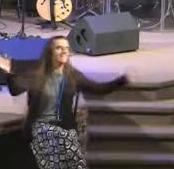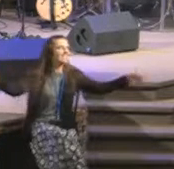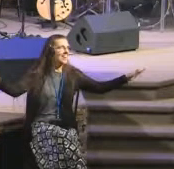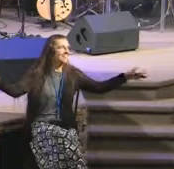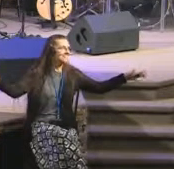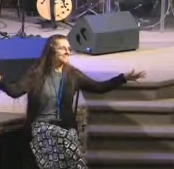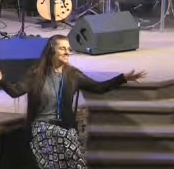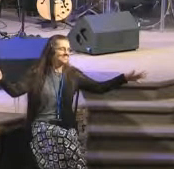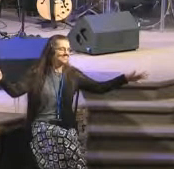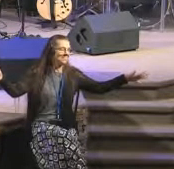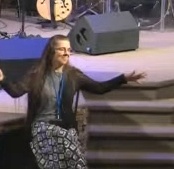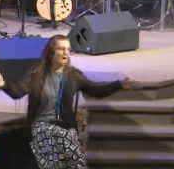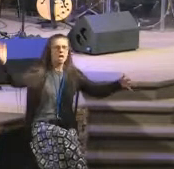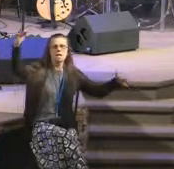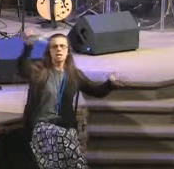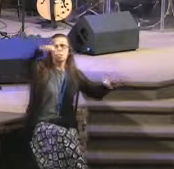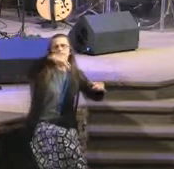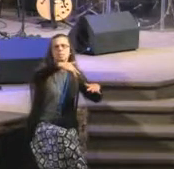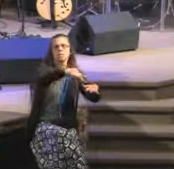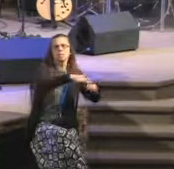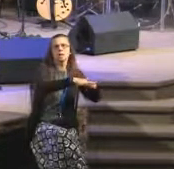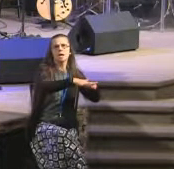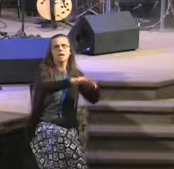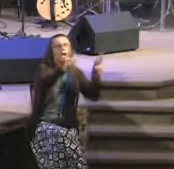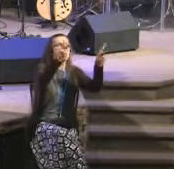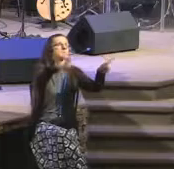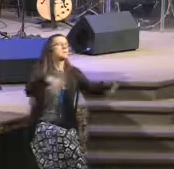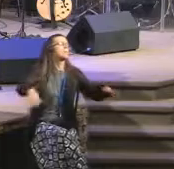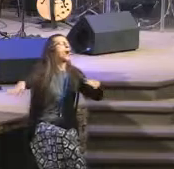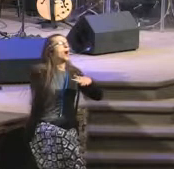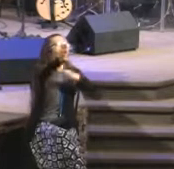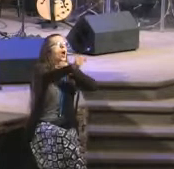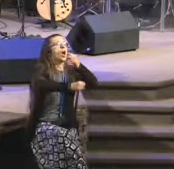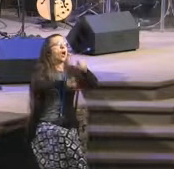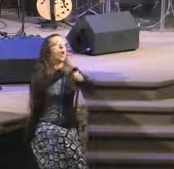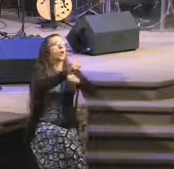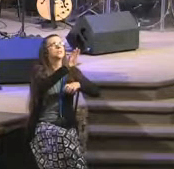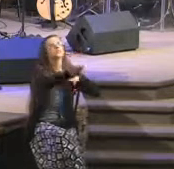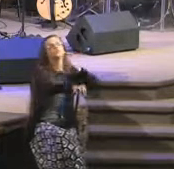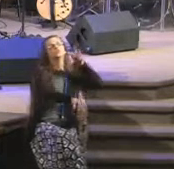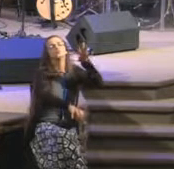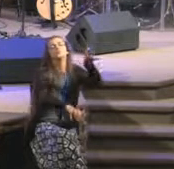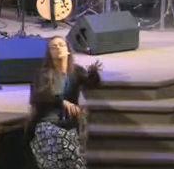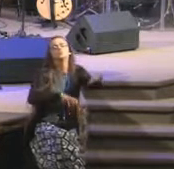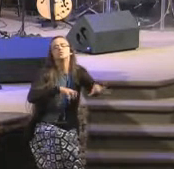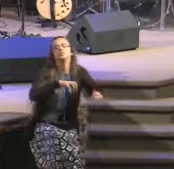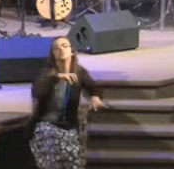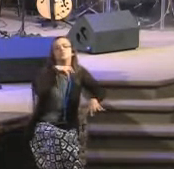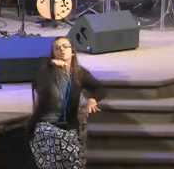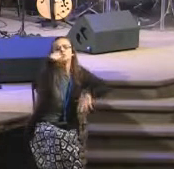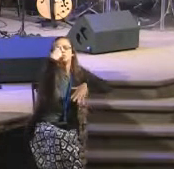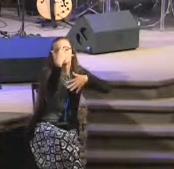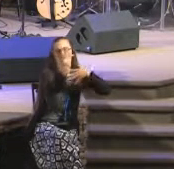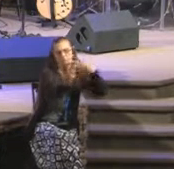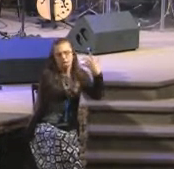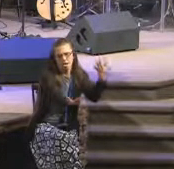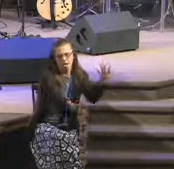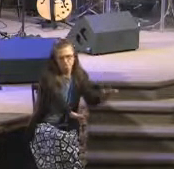he lands upon the ground, people from all over the world crawl into his mouth and they lay within its belly.